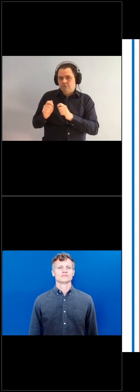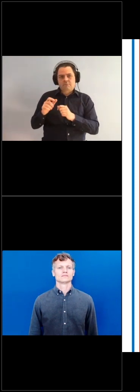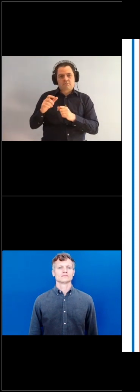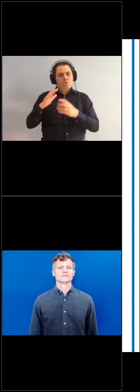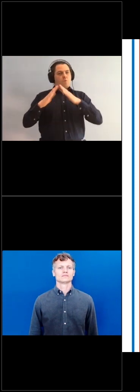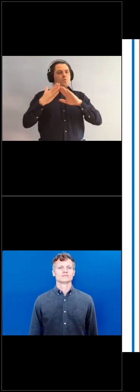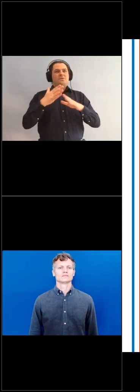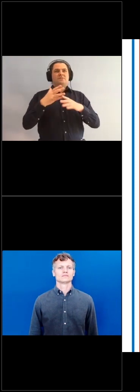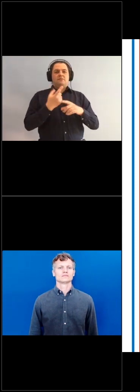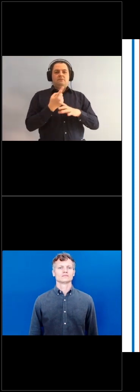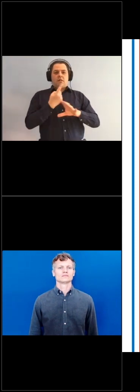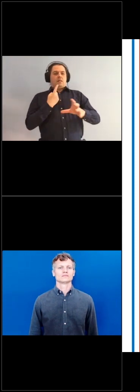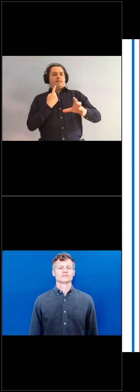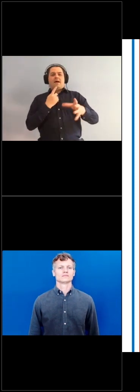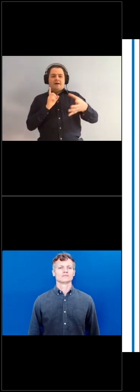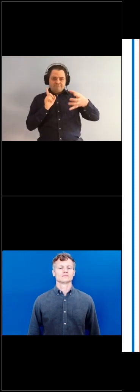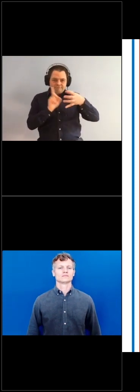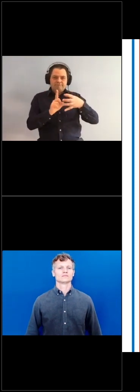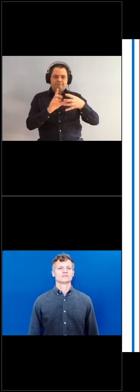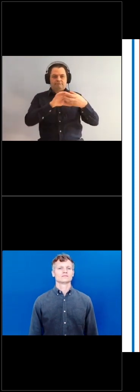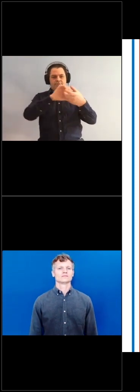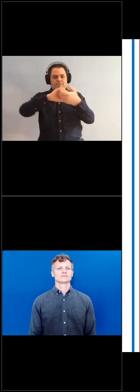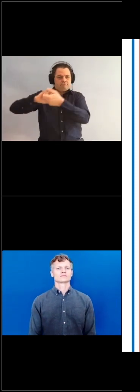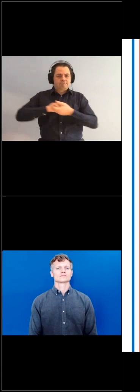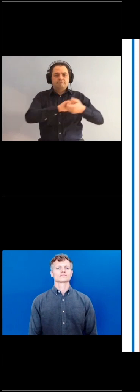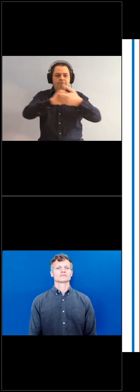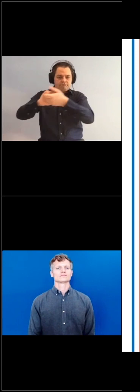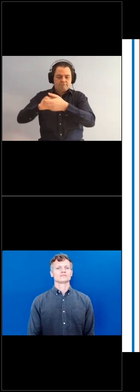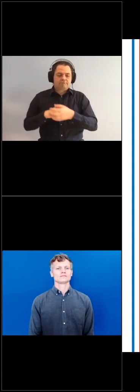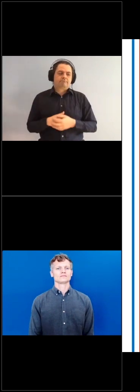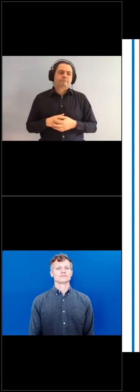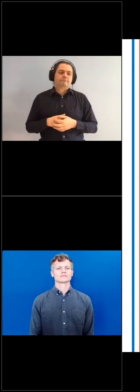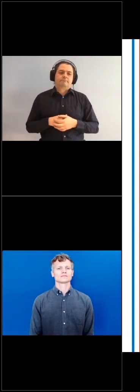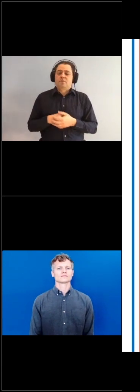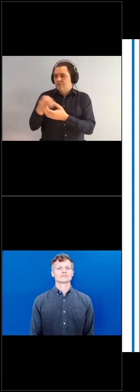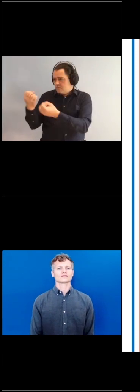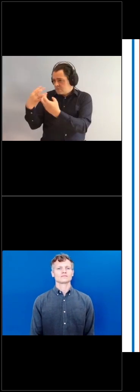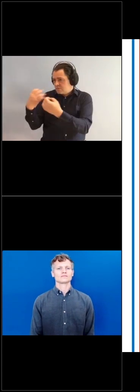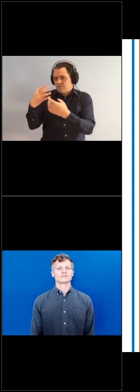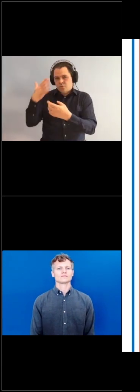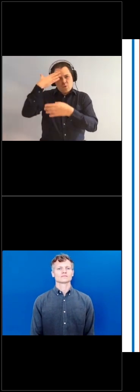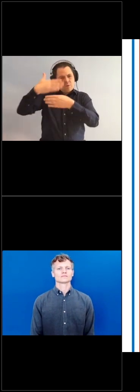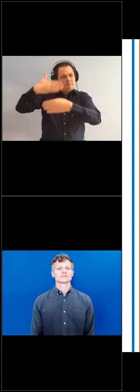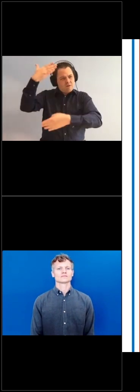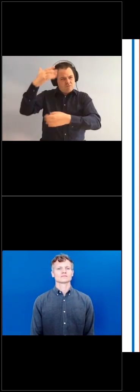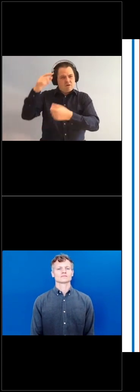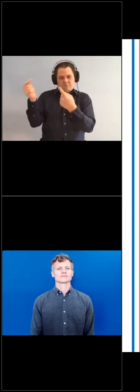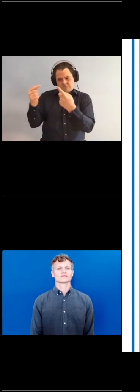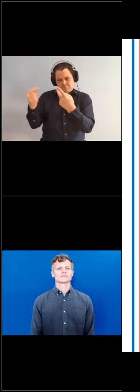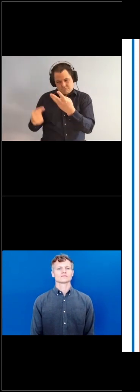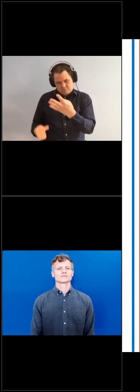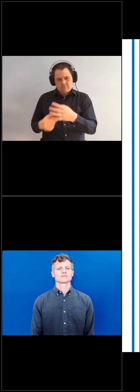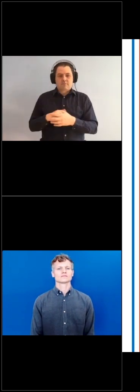So through this, they are able to help identification of barriers. They are also able to collect data and